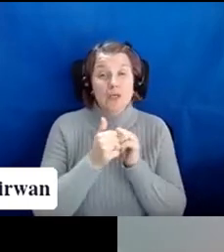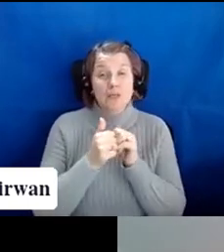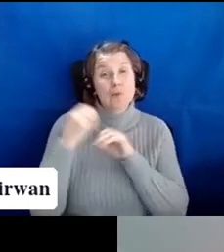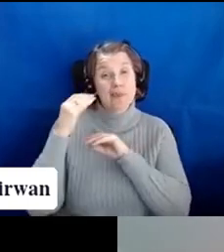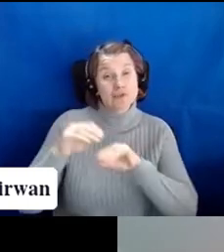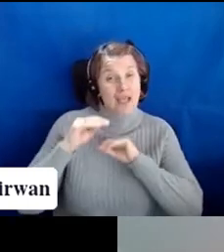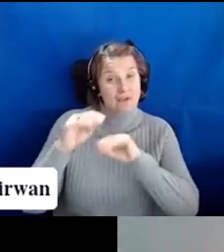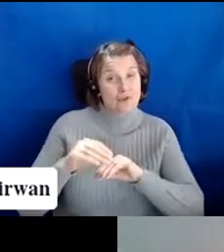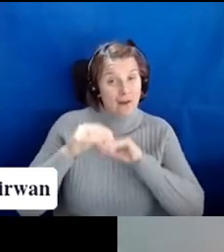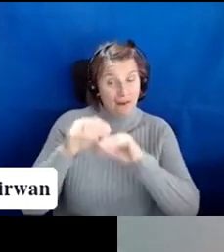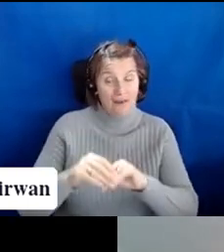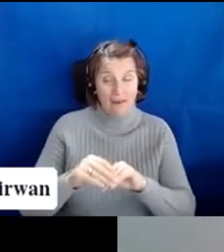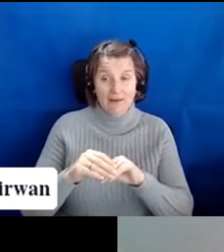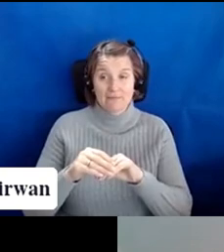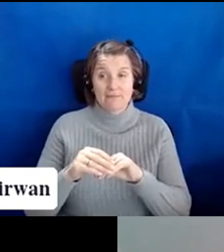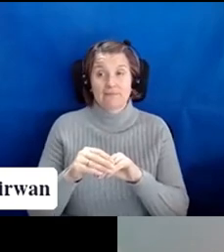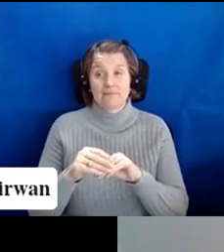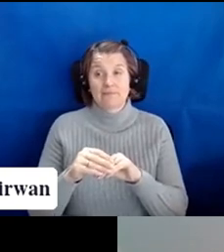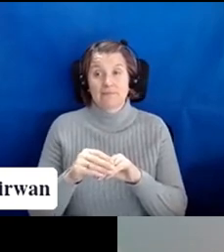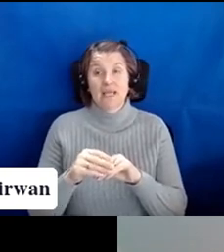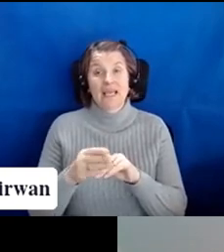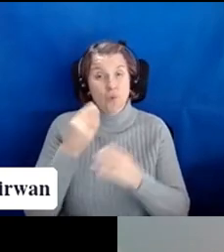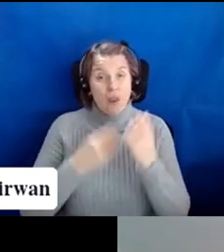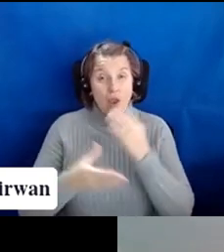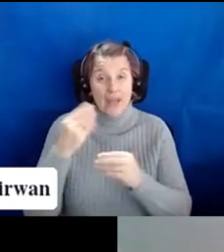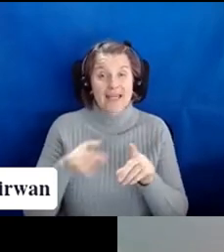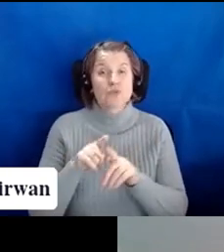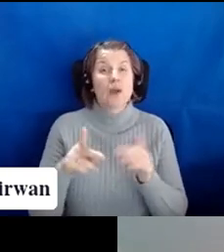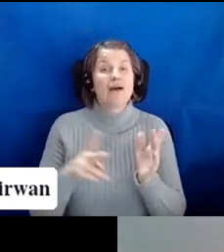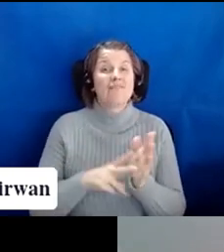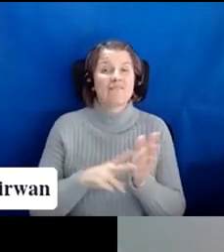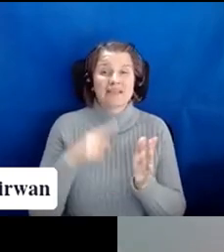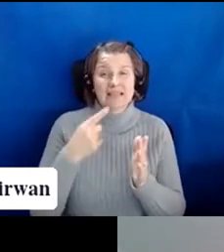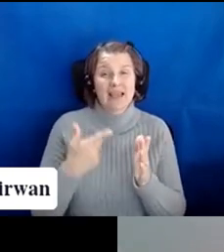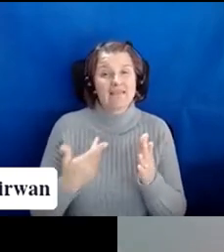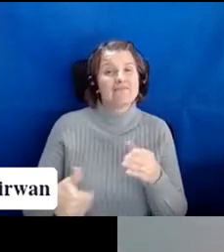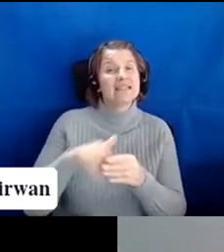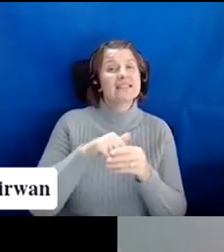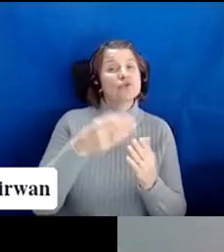feeding into learning. Vivian mentioned feeding into curriculum as well.